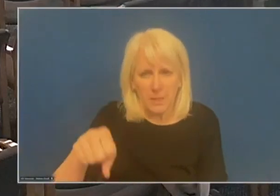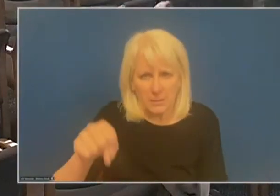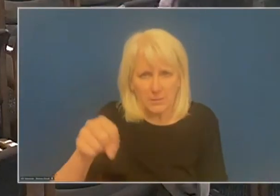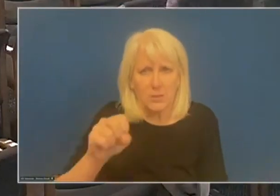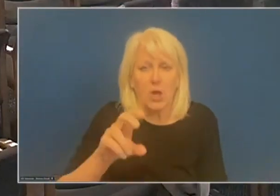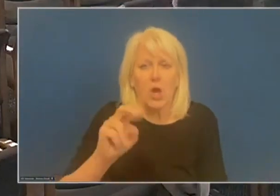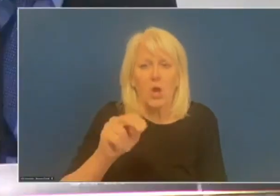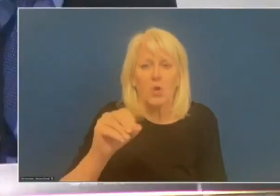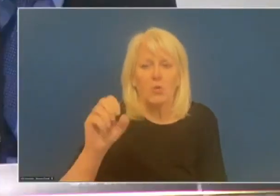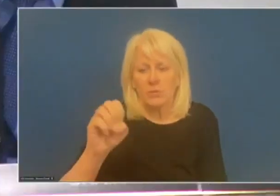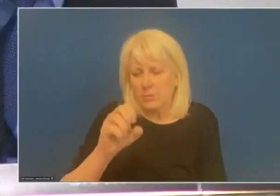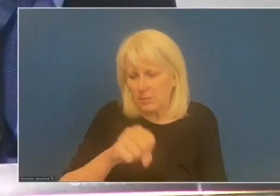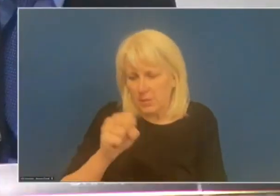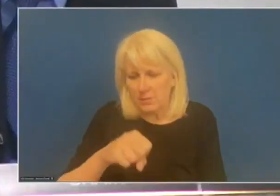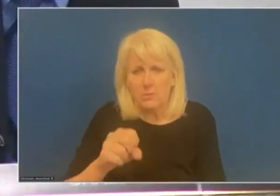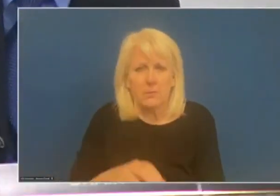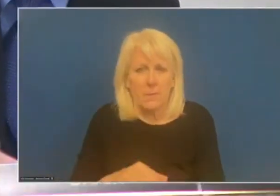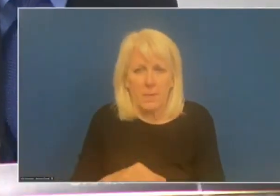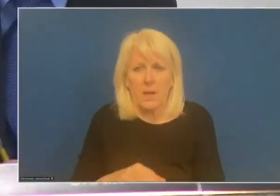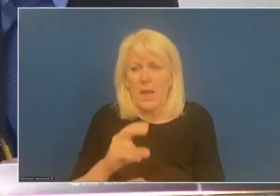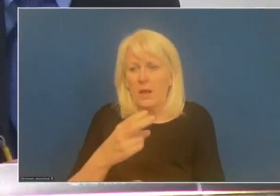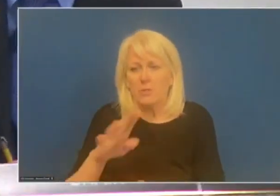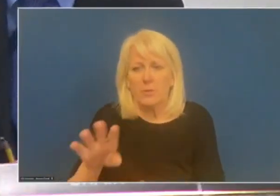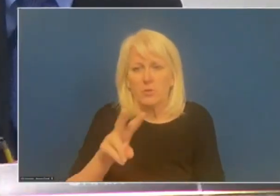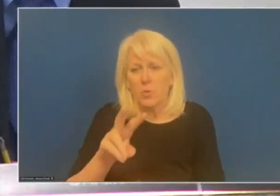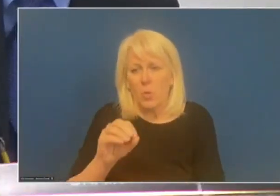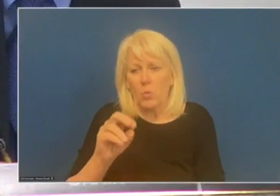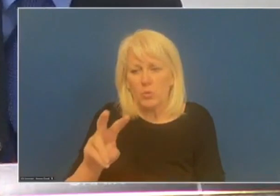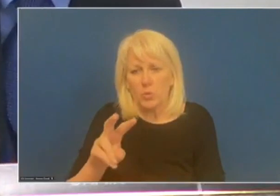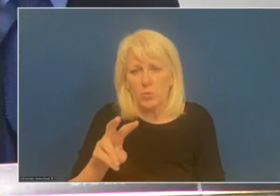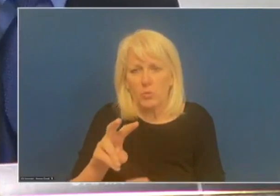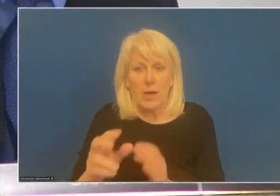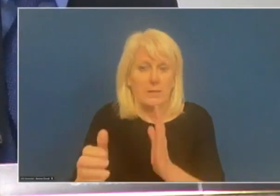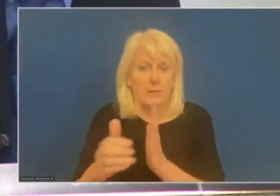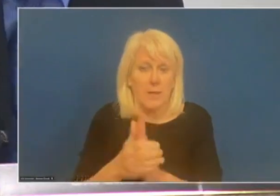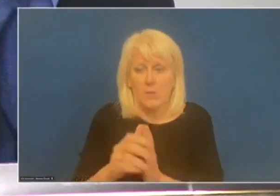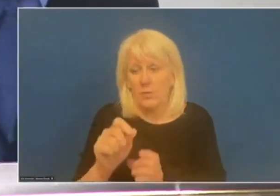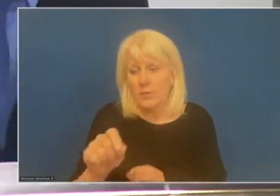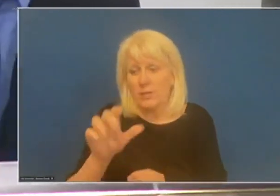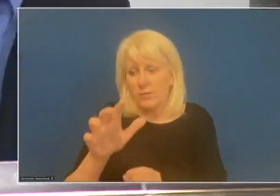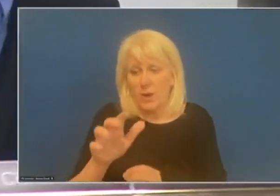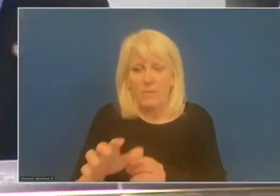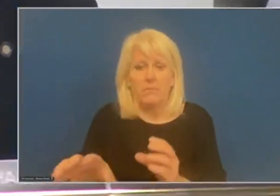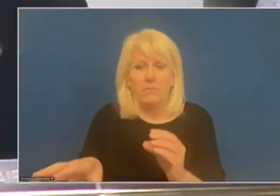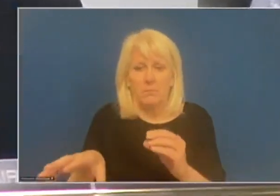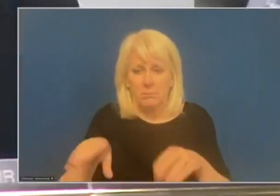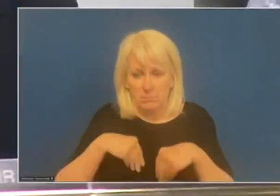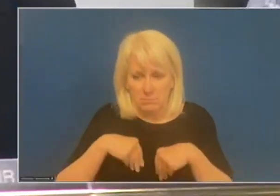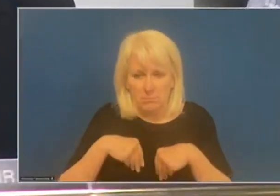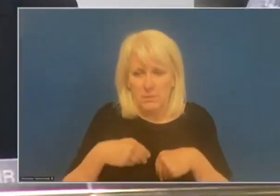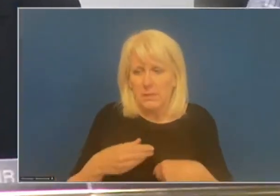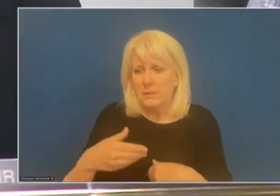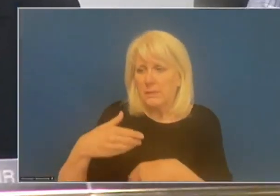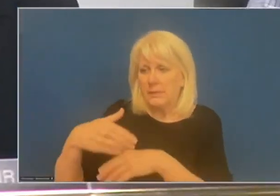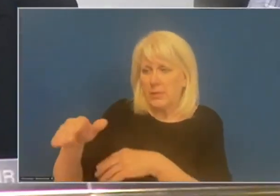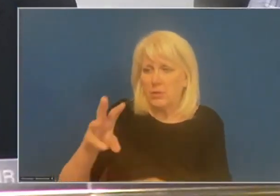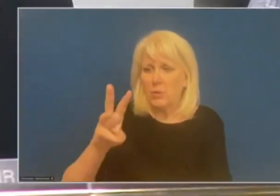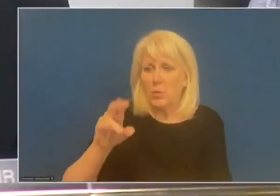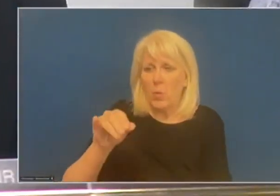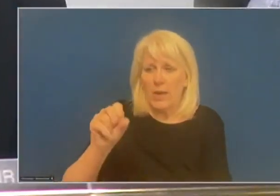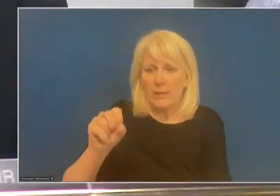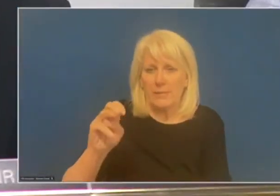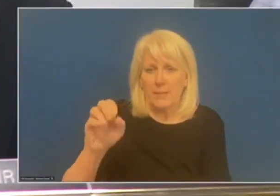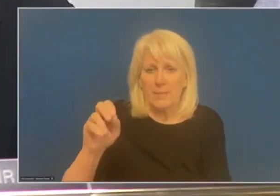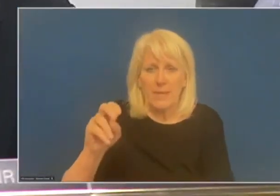Chair Nuss votes yes. House Bill 2002, as amended by the -5, is adopted. It's on its way to Ways and Means. Chair,